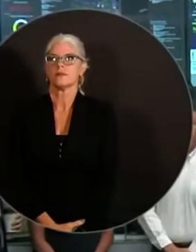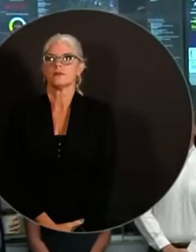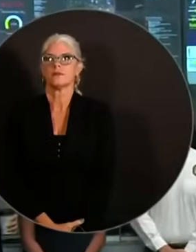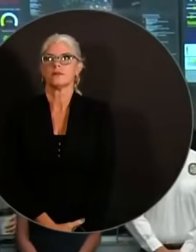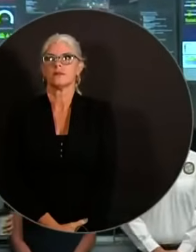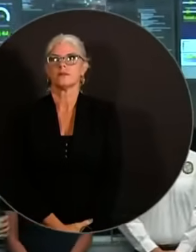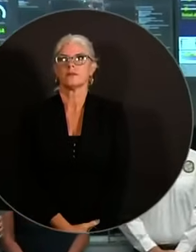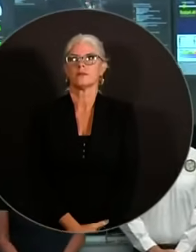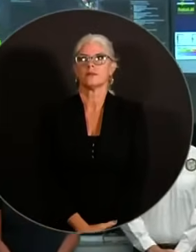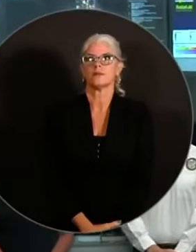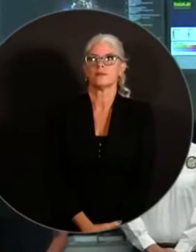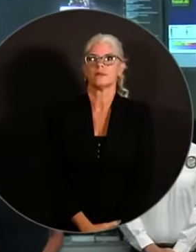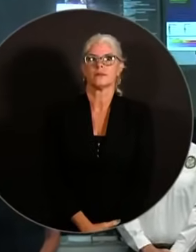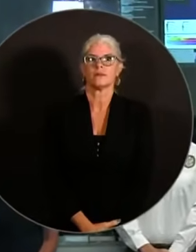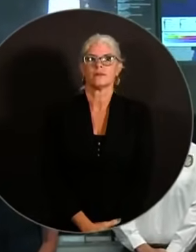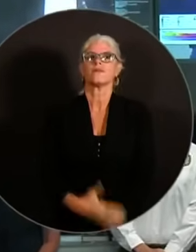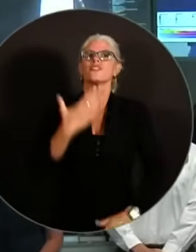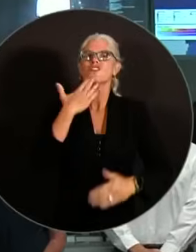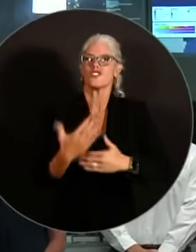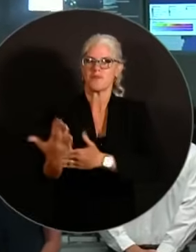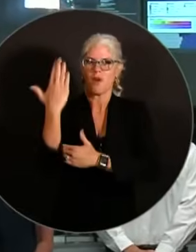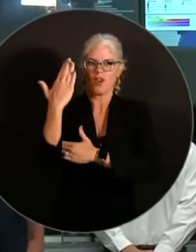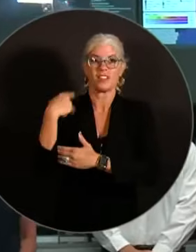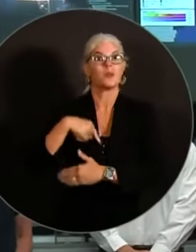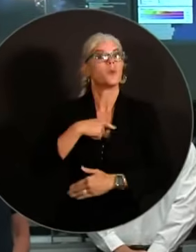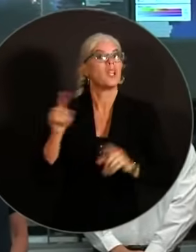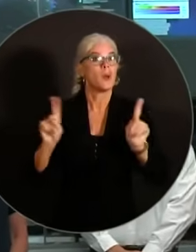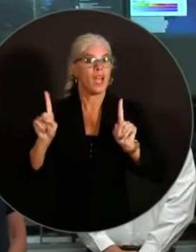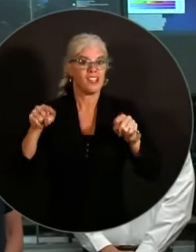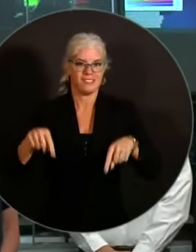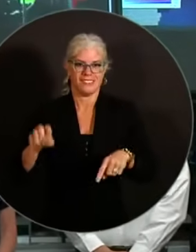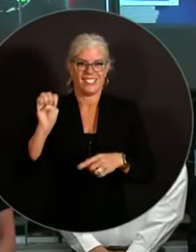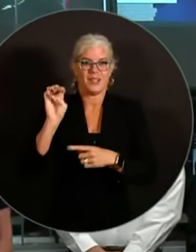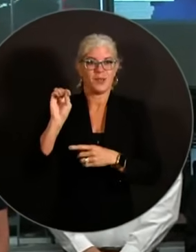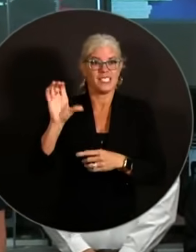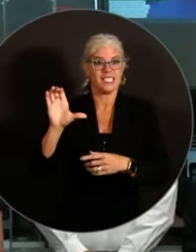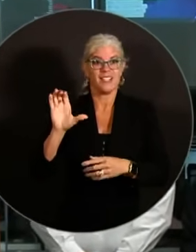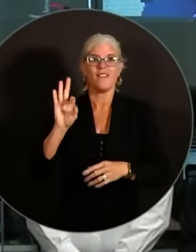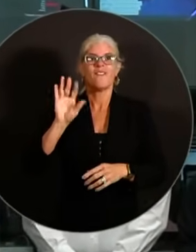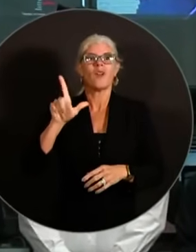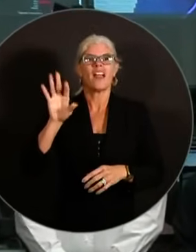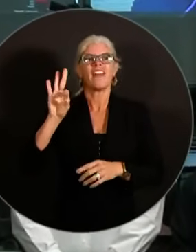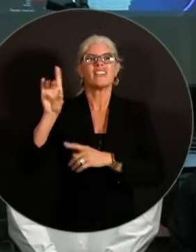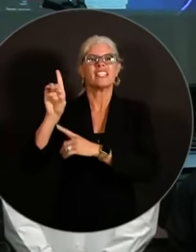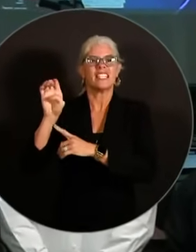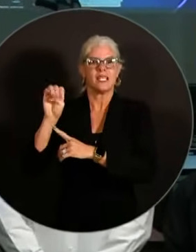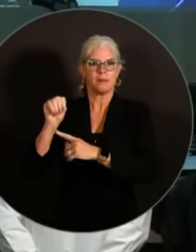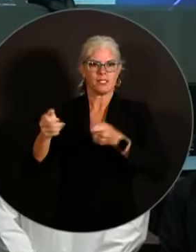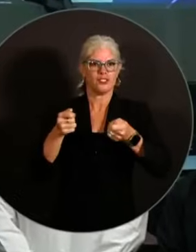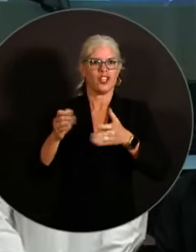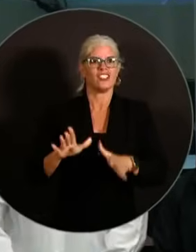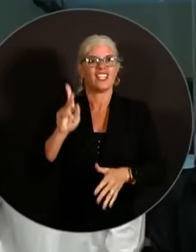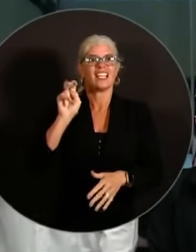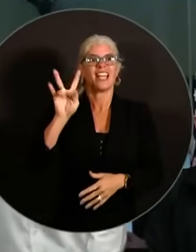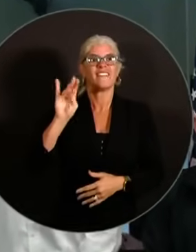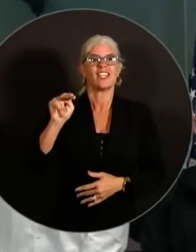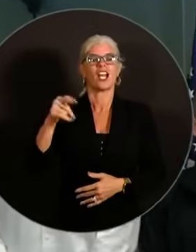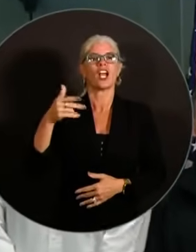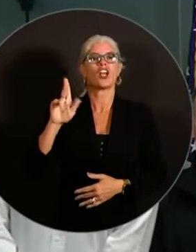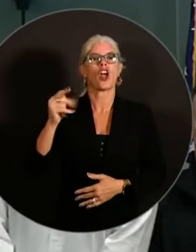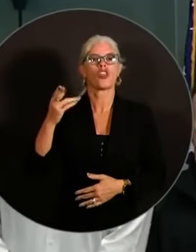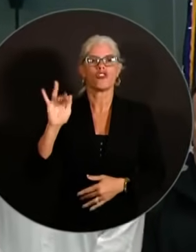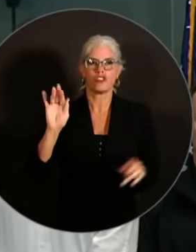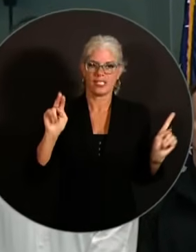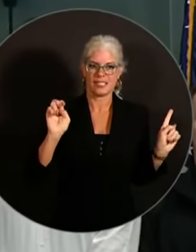morning. We're here from the State Emergency Operations Center. I'm joined with Florida Division of Emergency Management Director Kevin Guthrie, Florida Wildlife